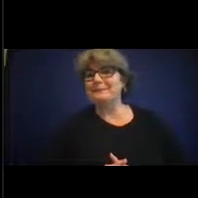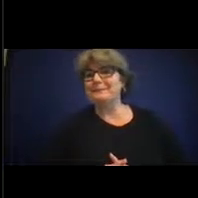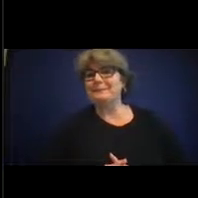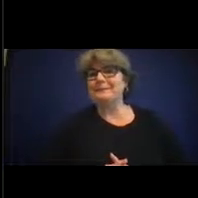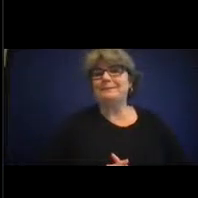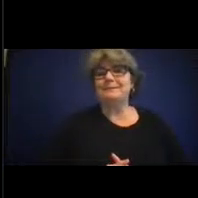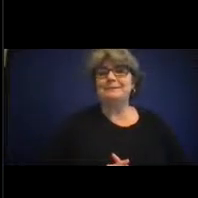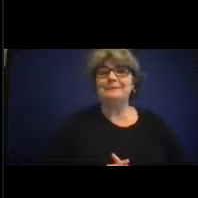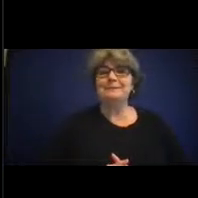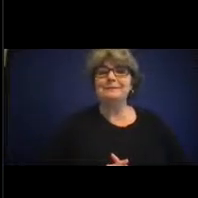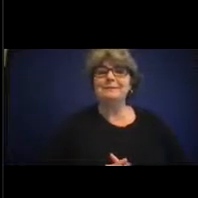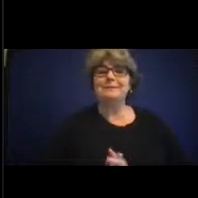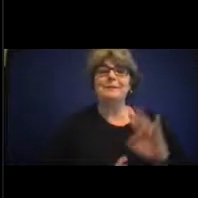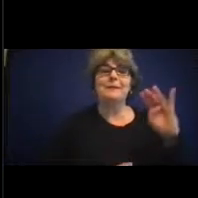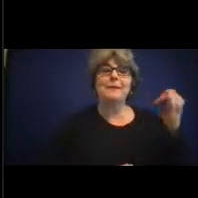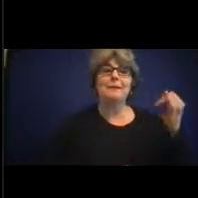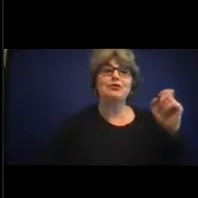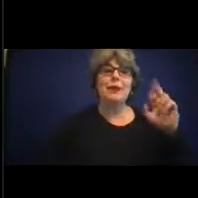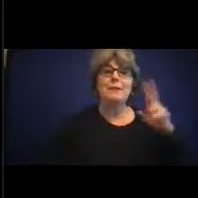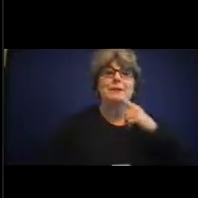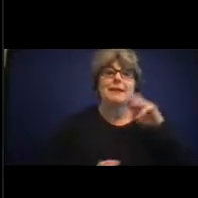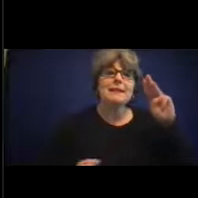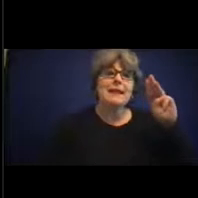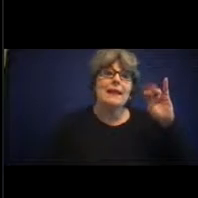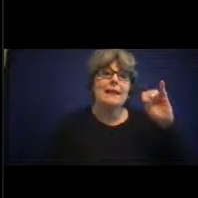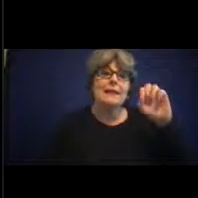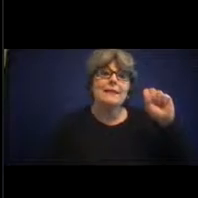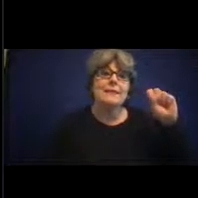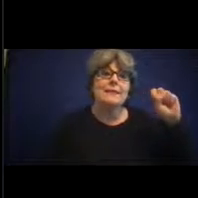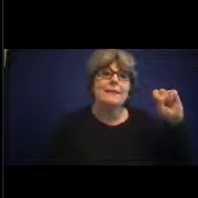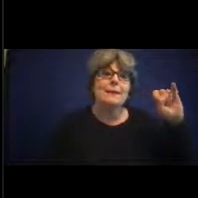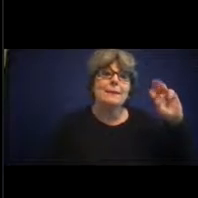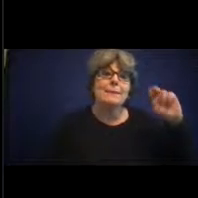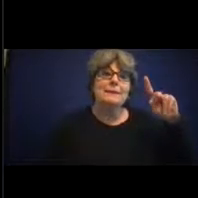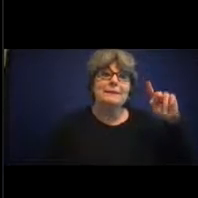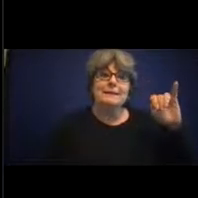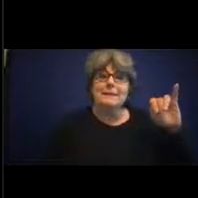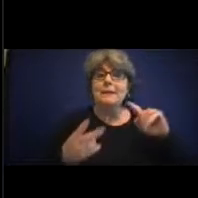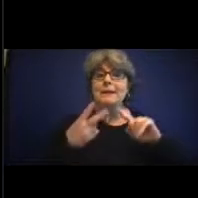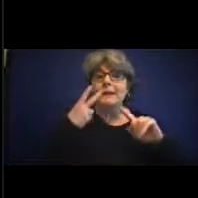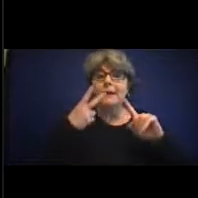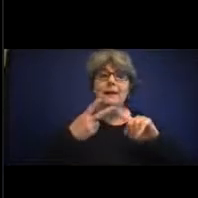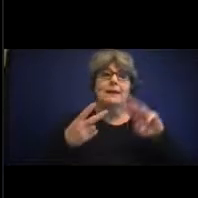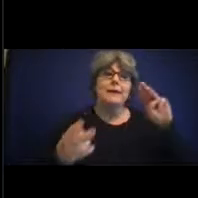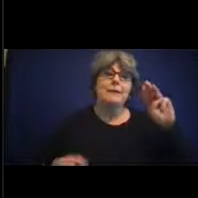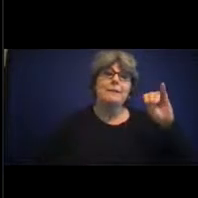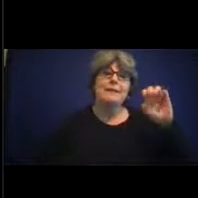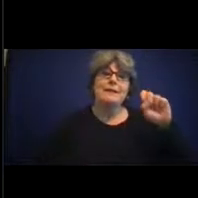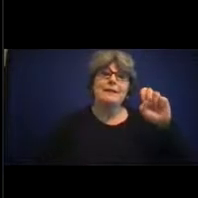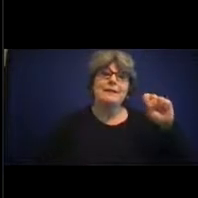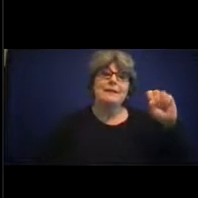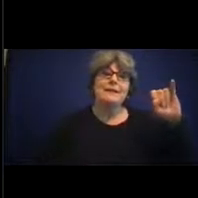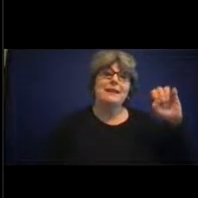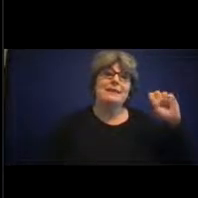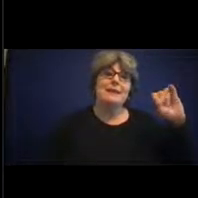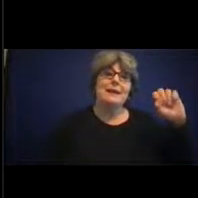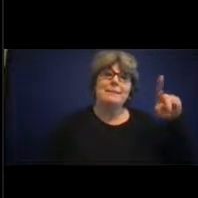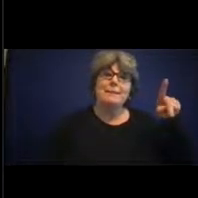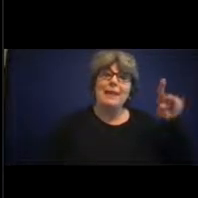All right, Jasper says the Mississippi. We've also got another person that says the Mississippi.